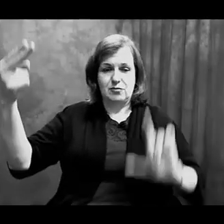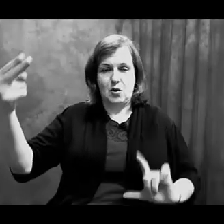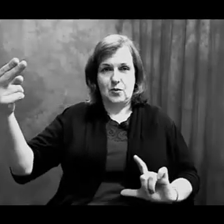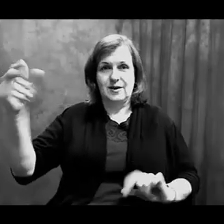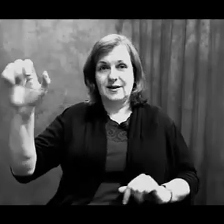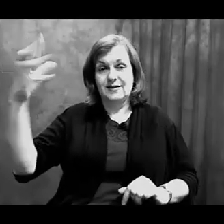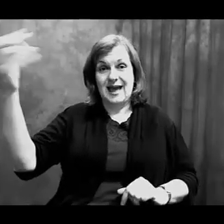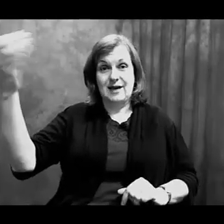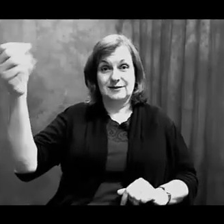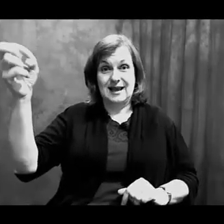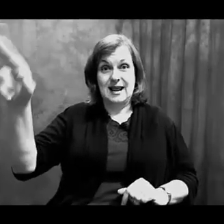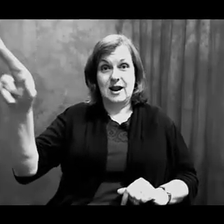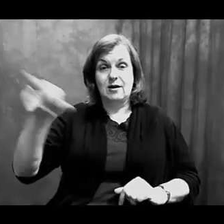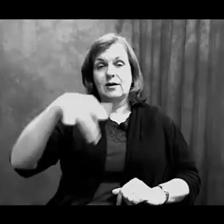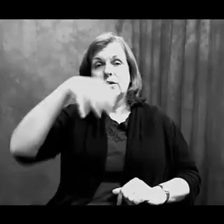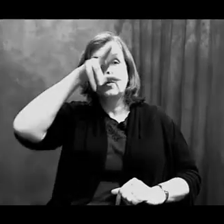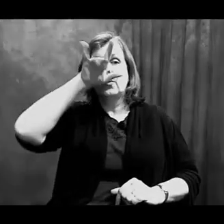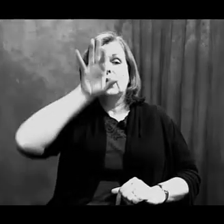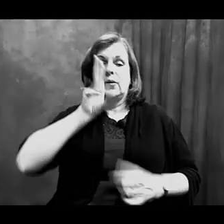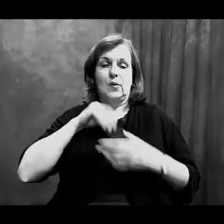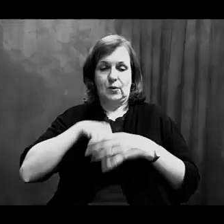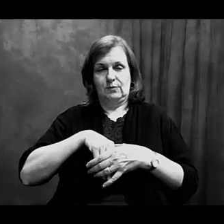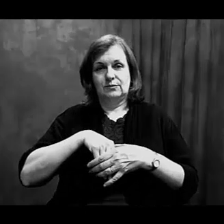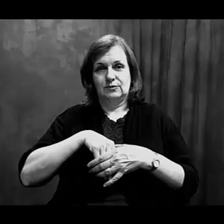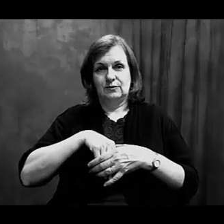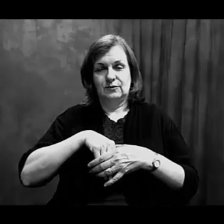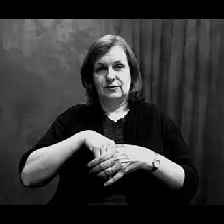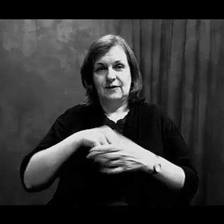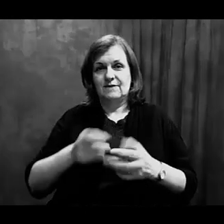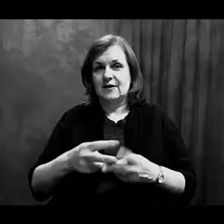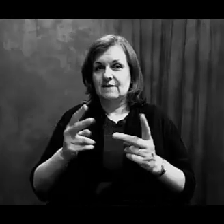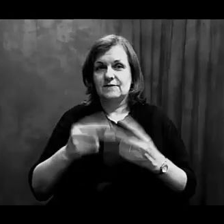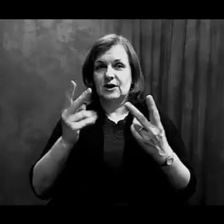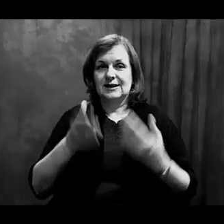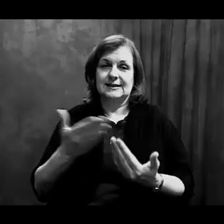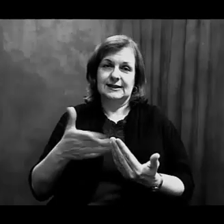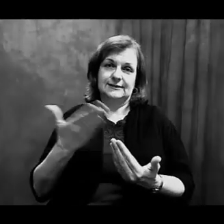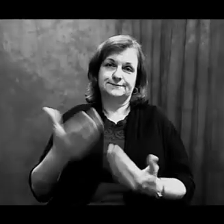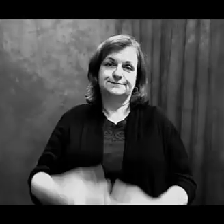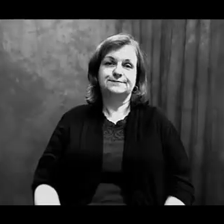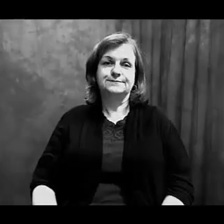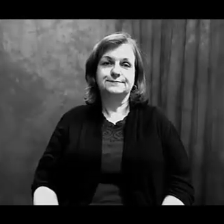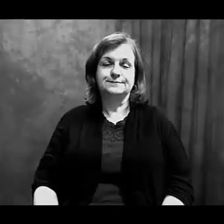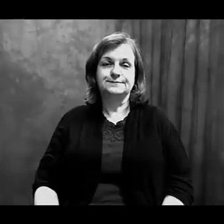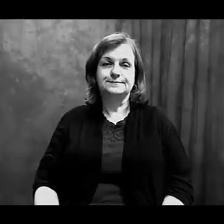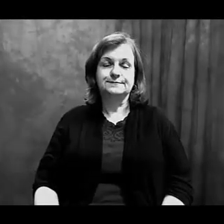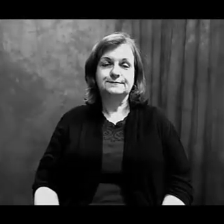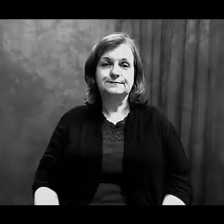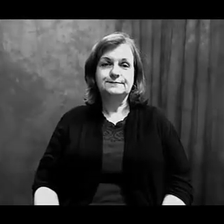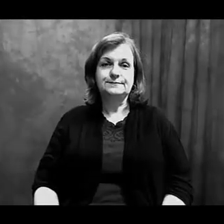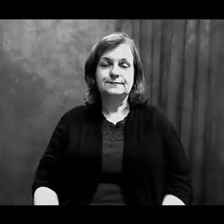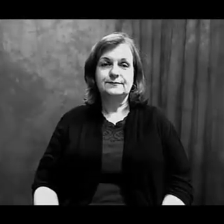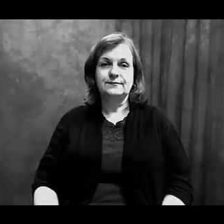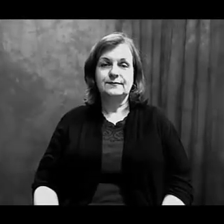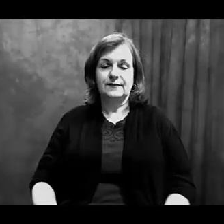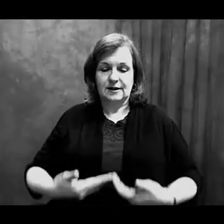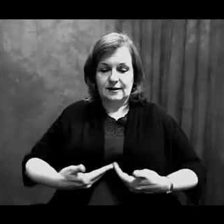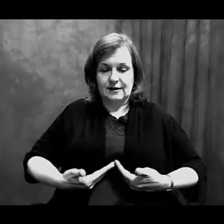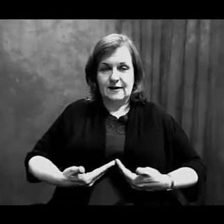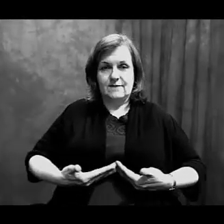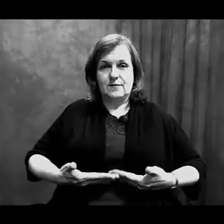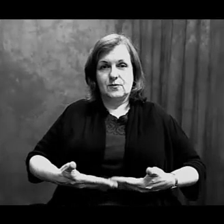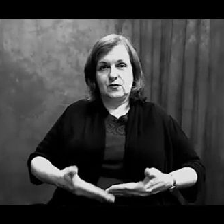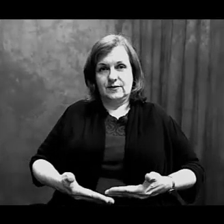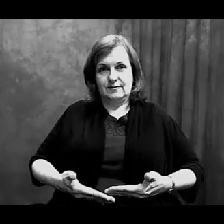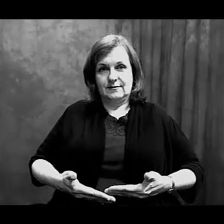So the outside air wants to move into your lungs, and it does so very, very easily. Diaphragm moves